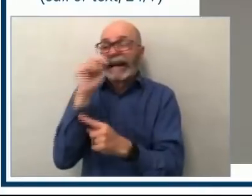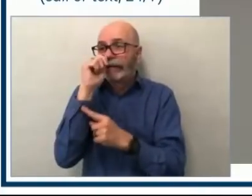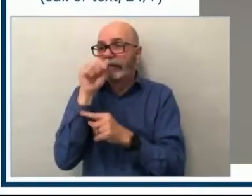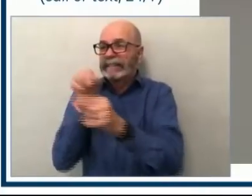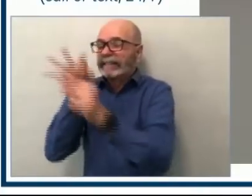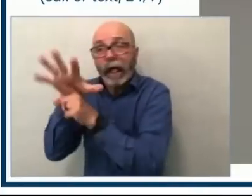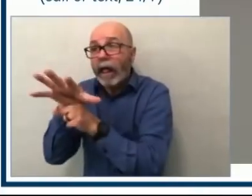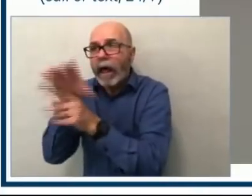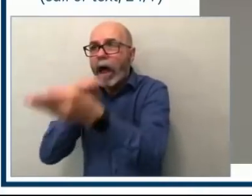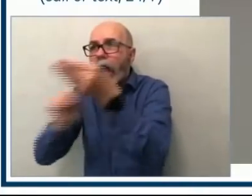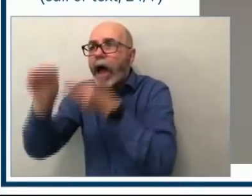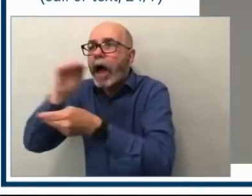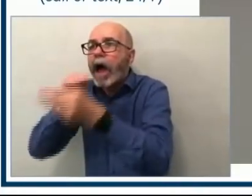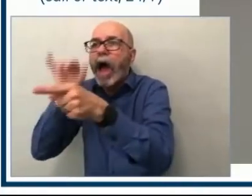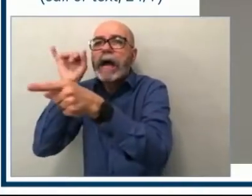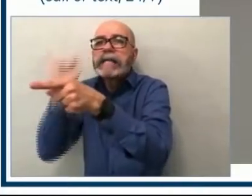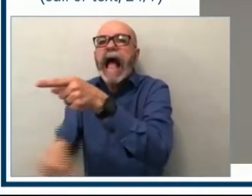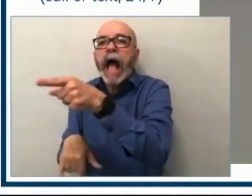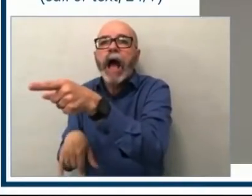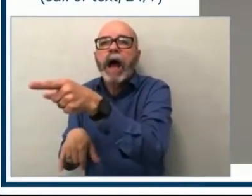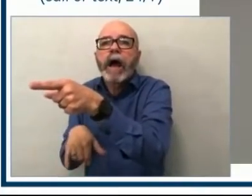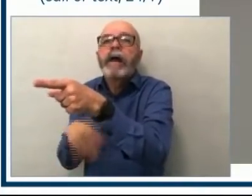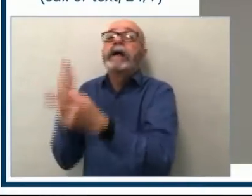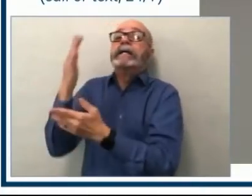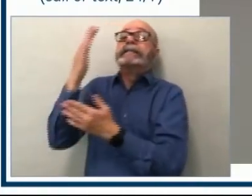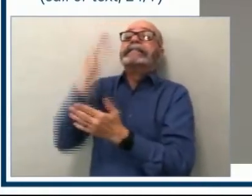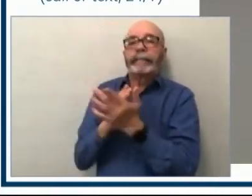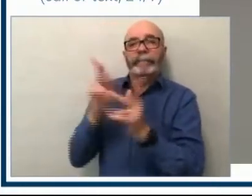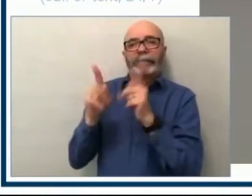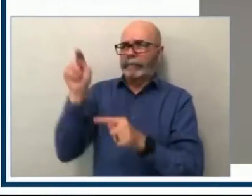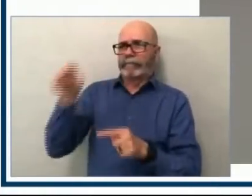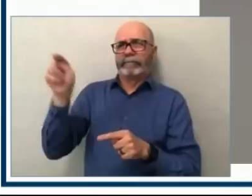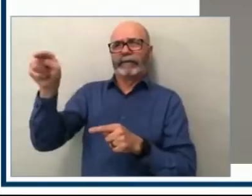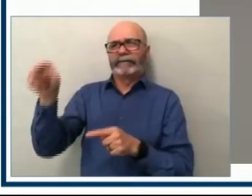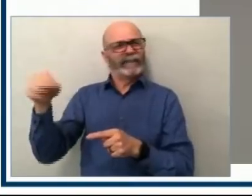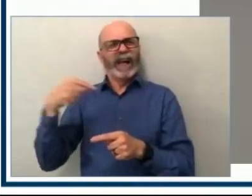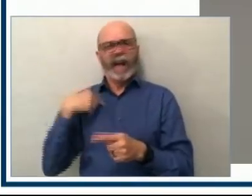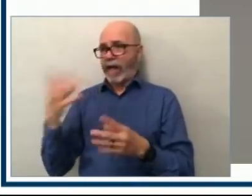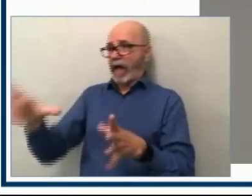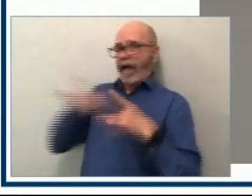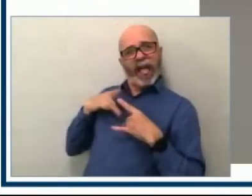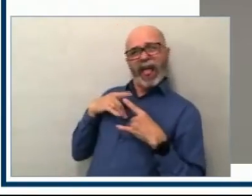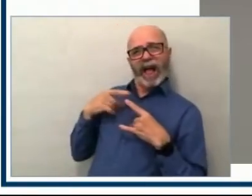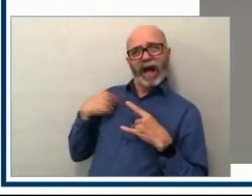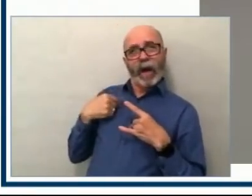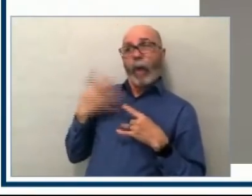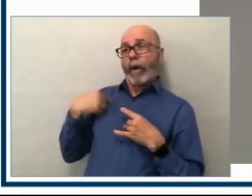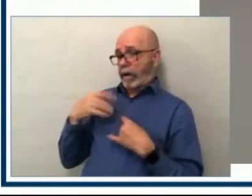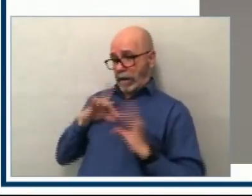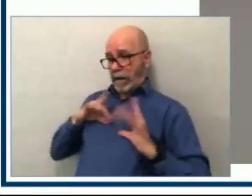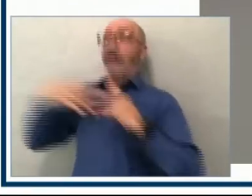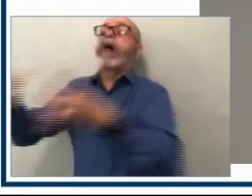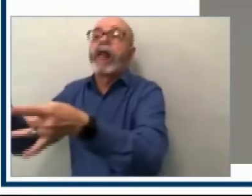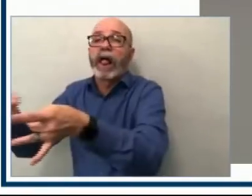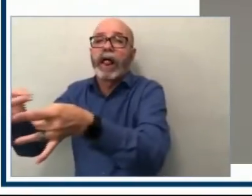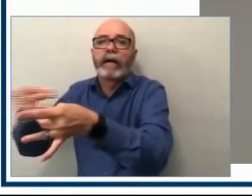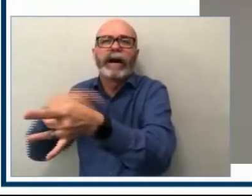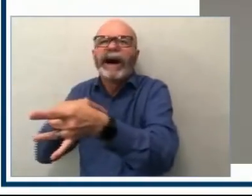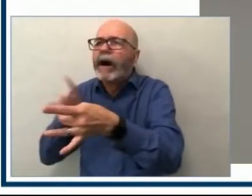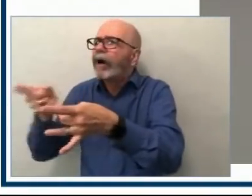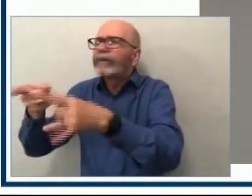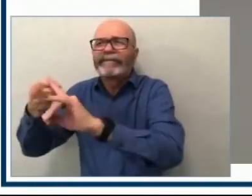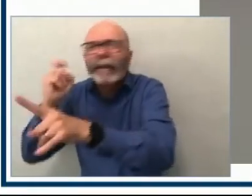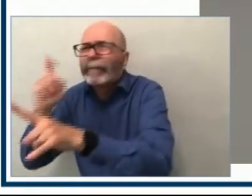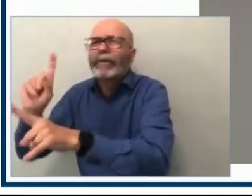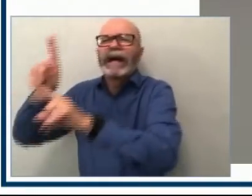who the cases themselves would have been exposed to at the right time to be explained where they could have got their